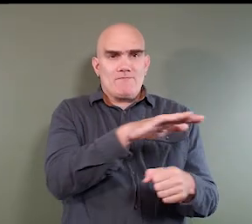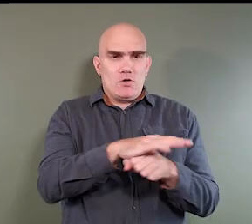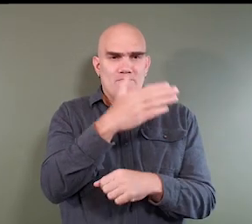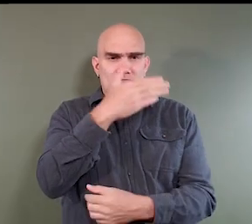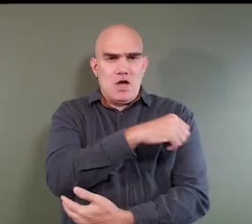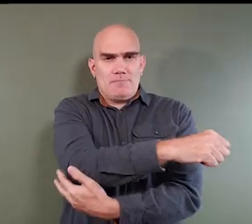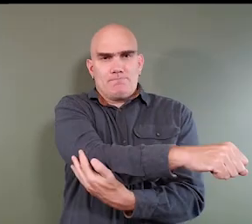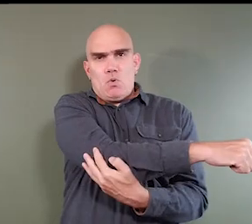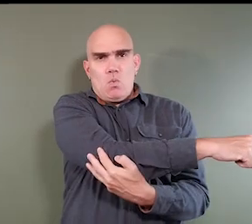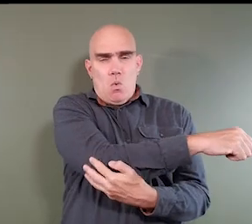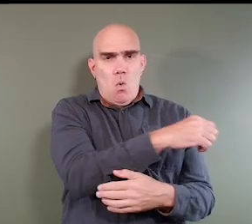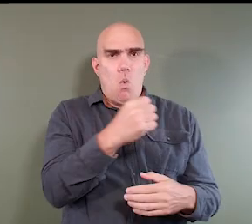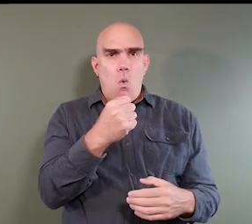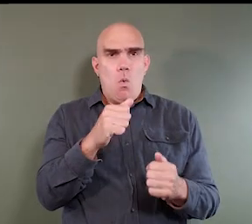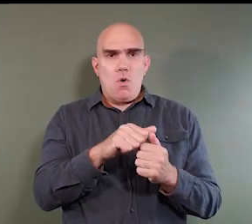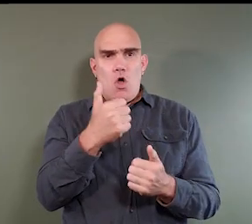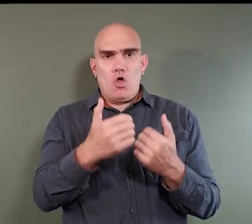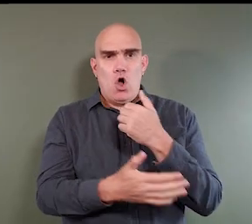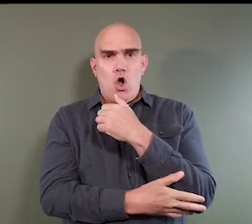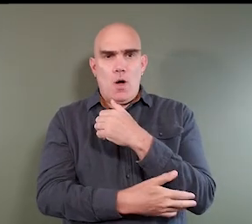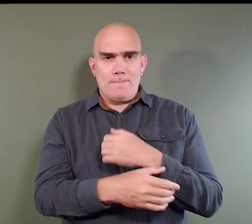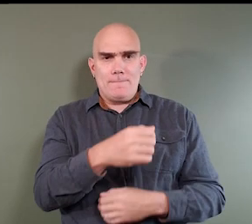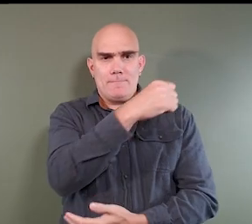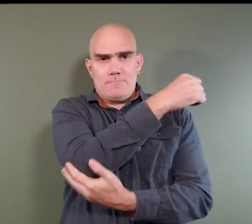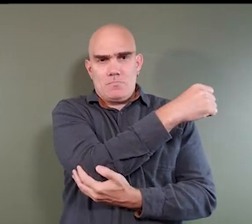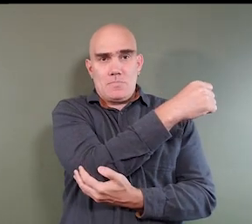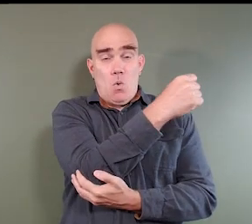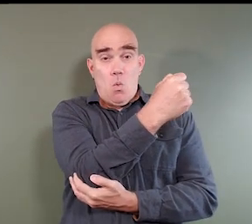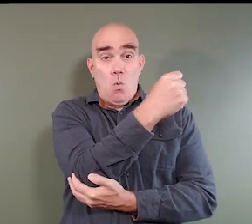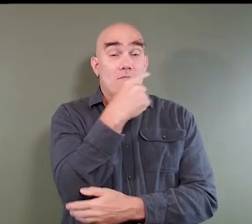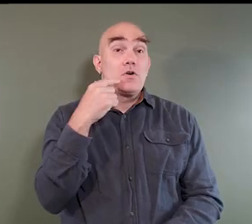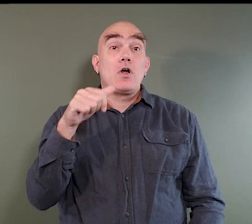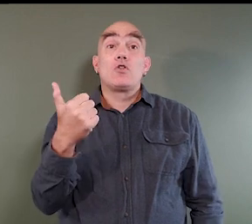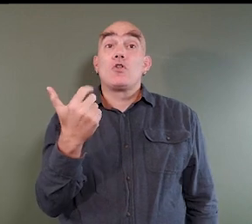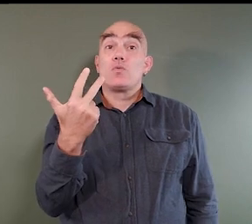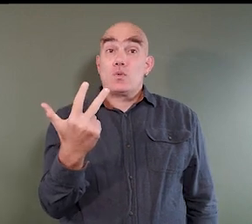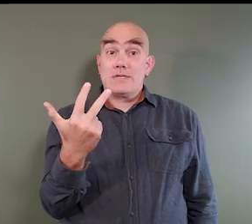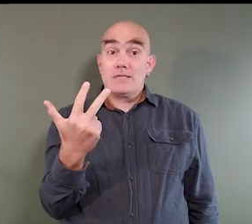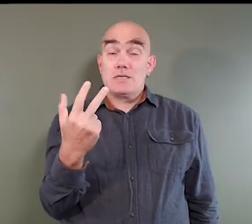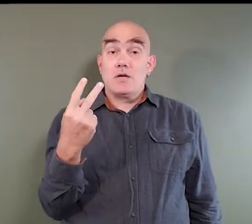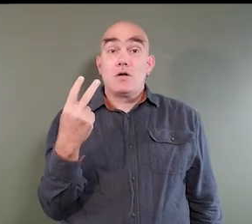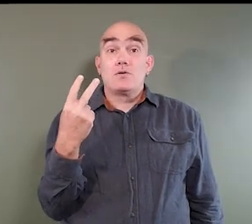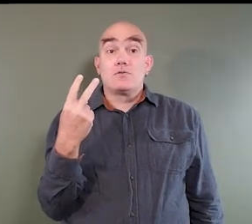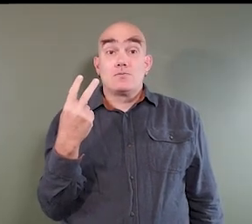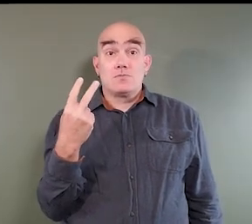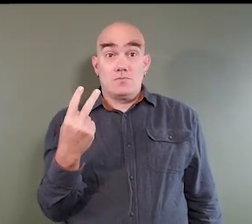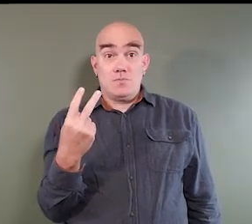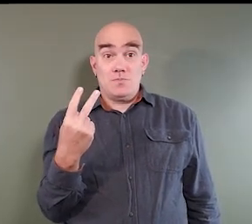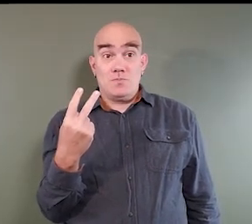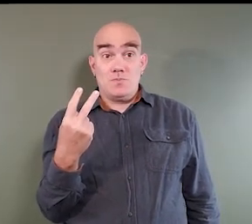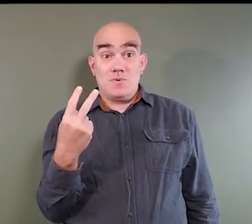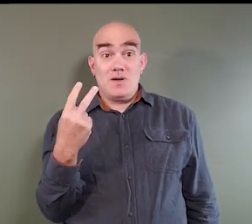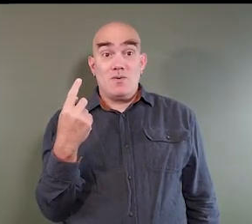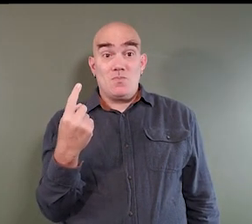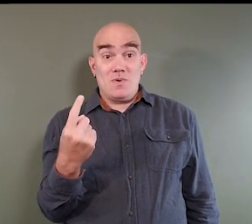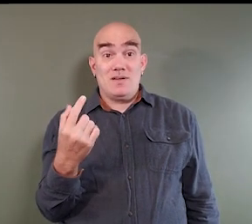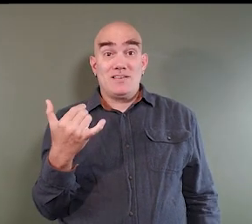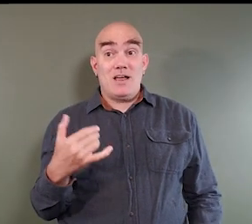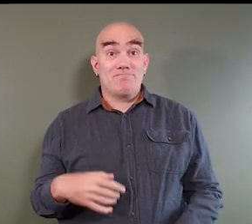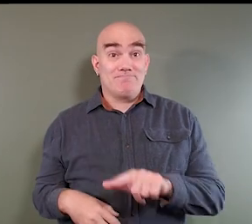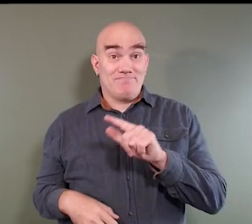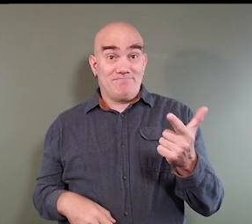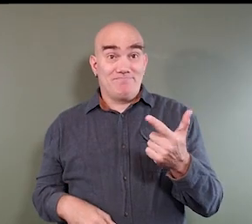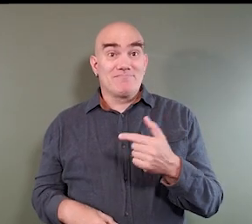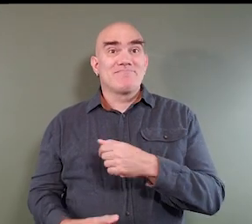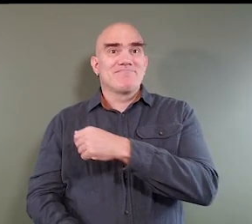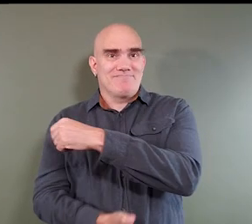front, hold it with the other arm and elbow. Hold for another 3, 2, and 1. We're gonna switch